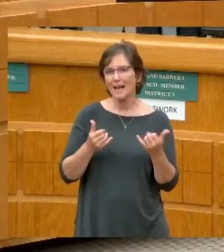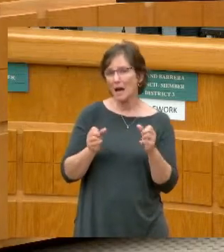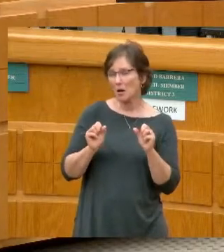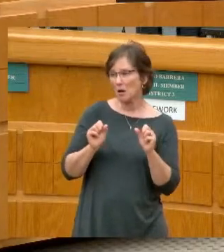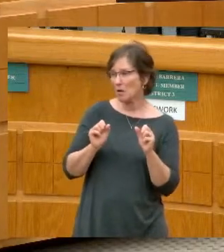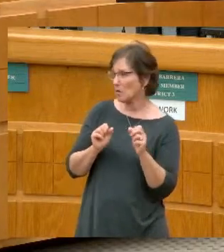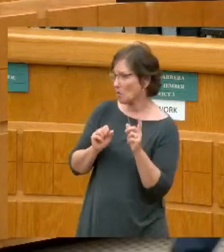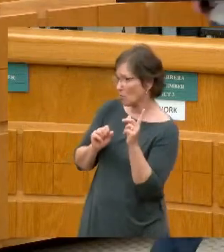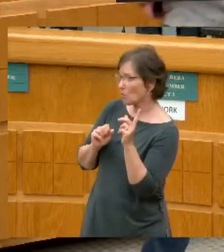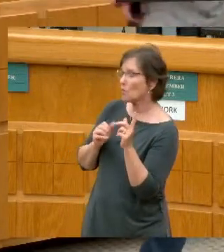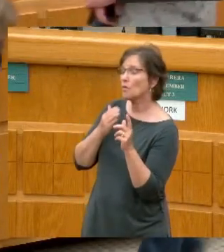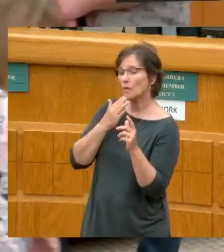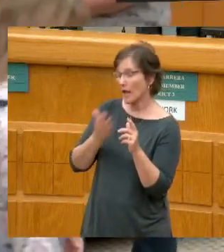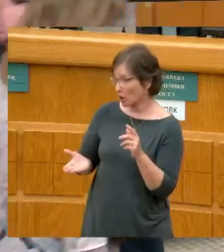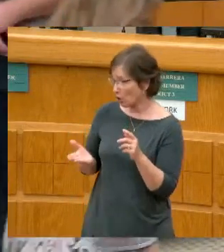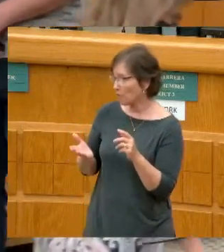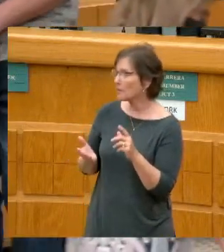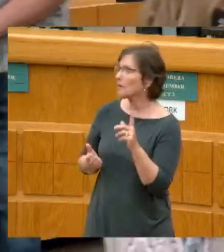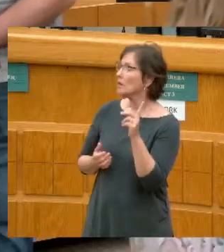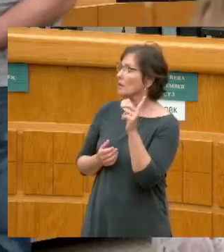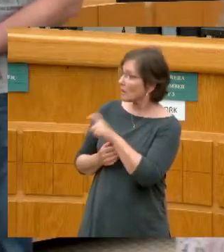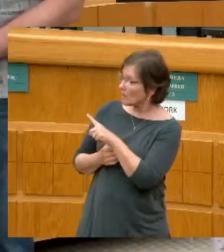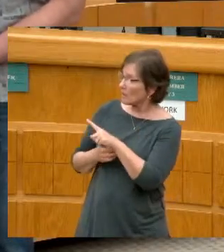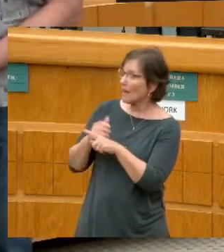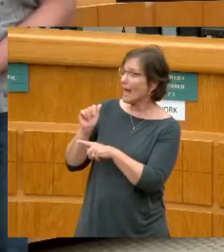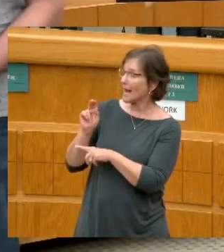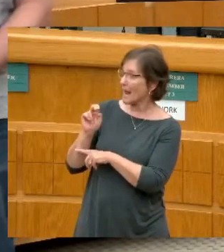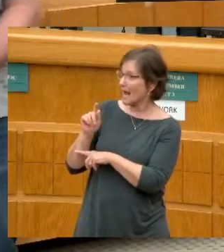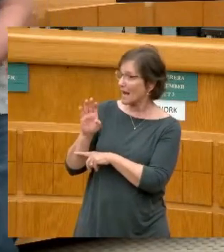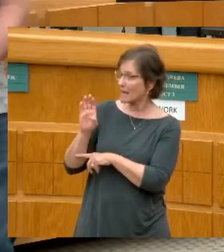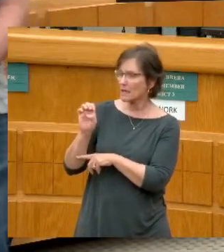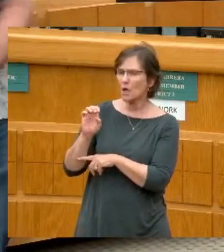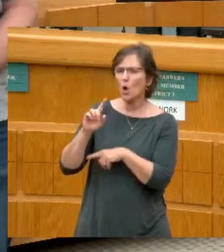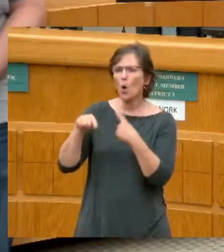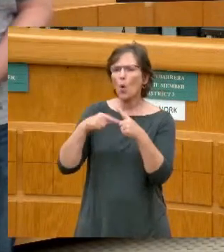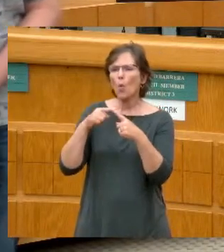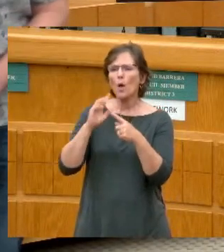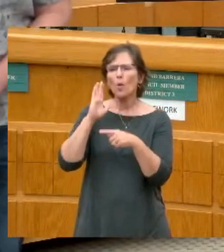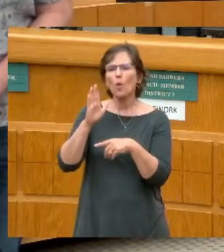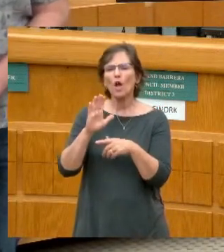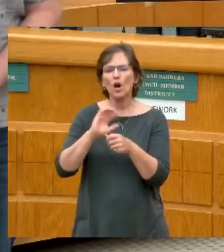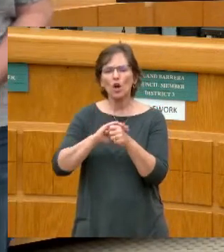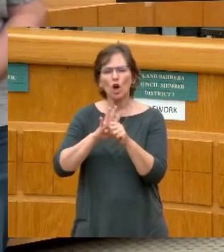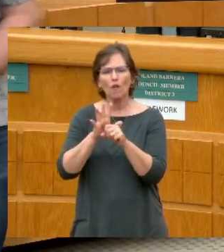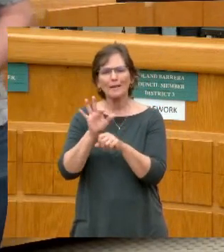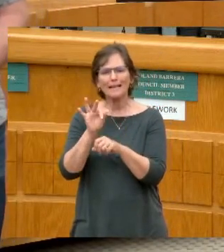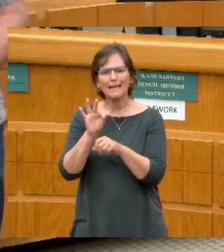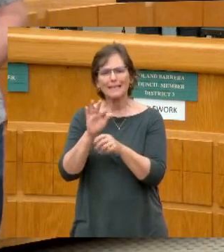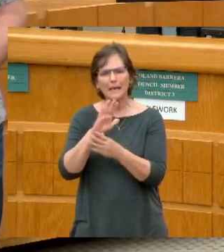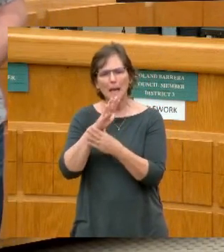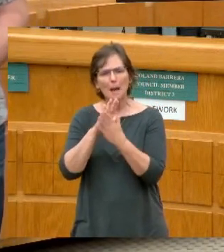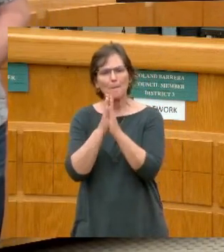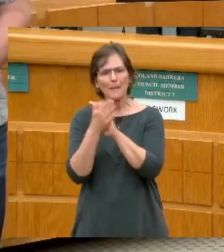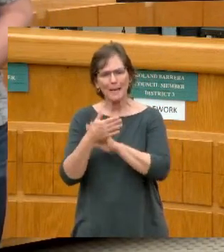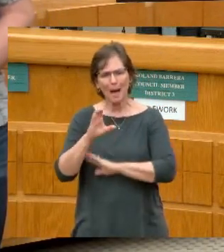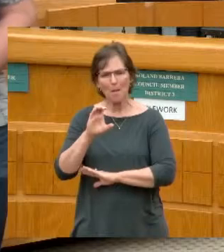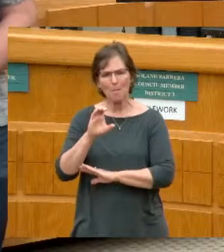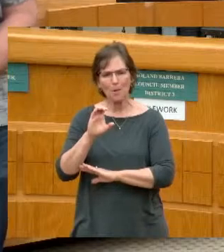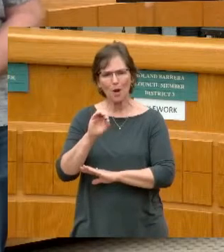lot of people are gathering indoors in person. There's nothing that would particularly protect you in a church